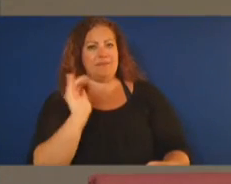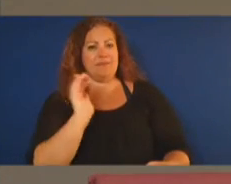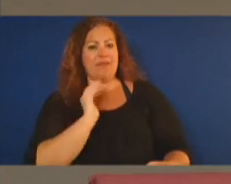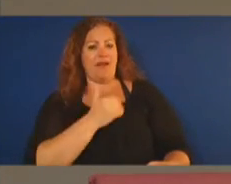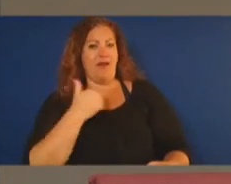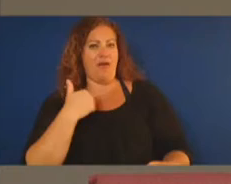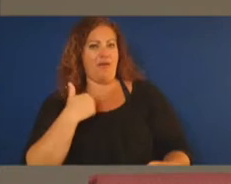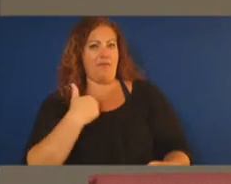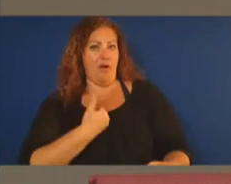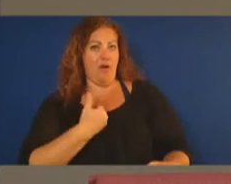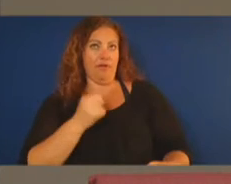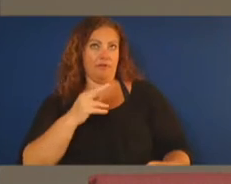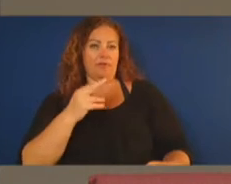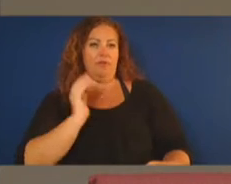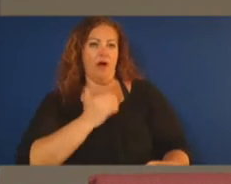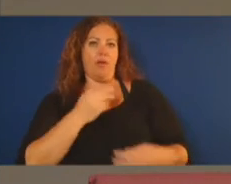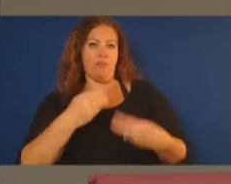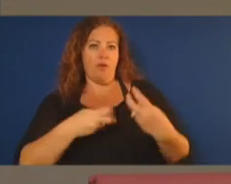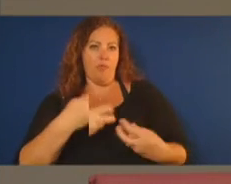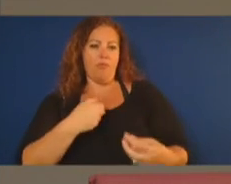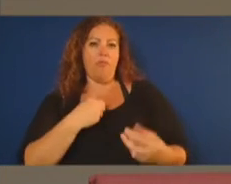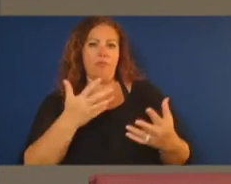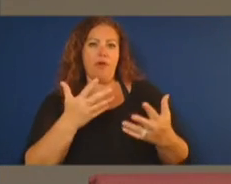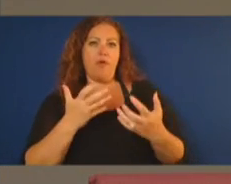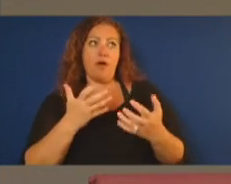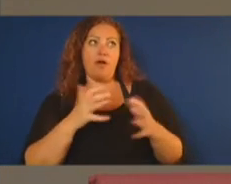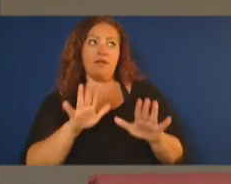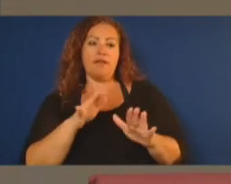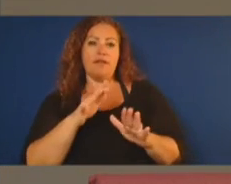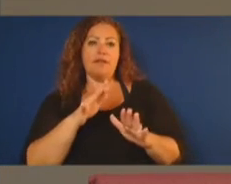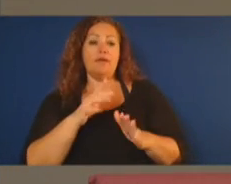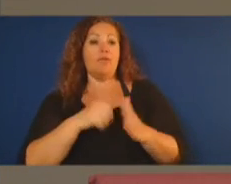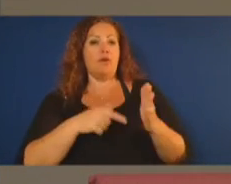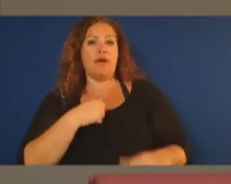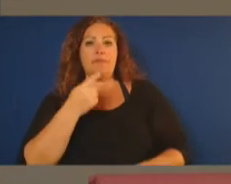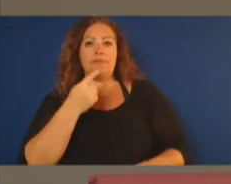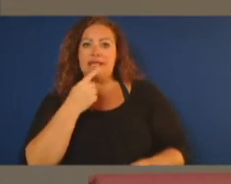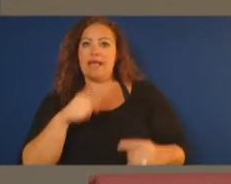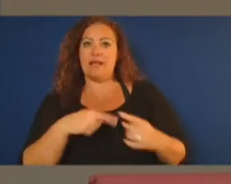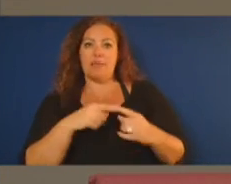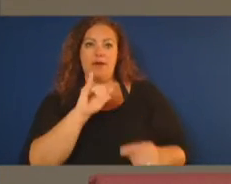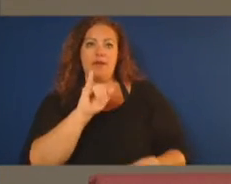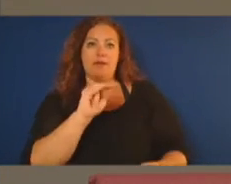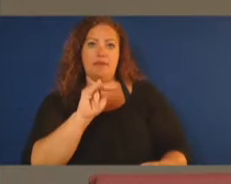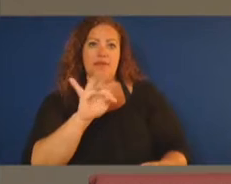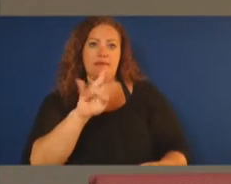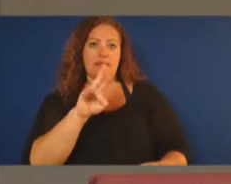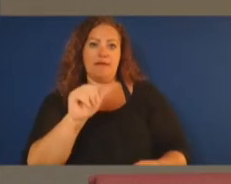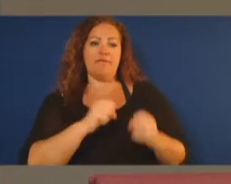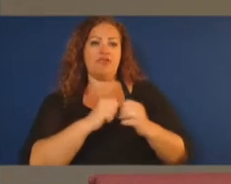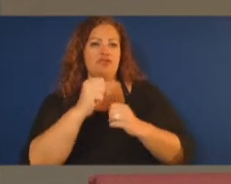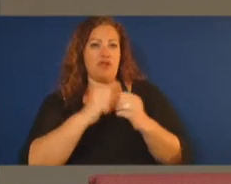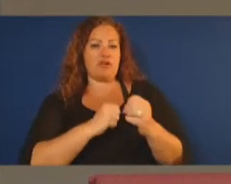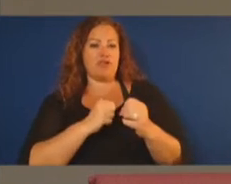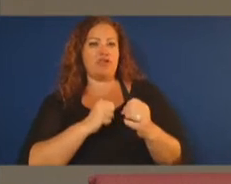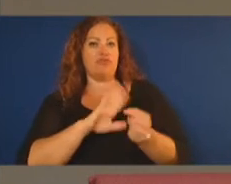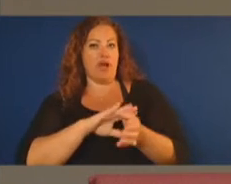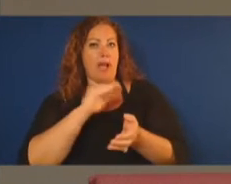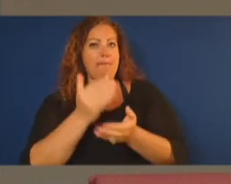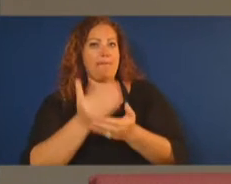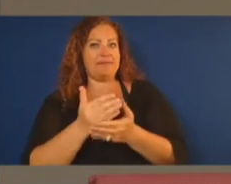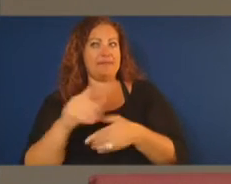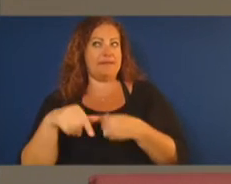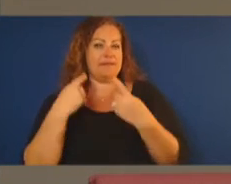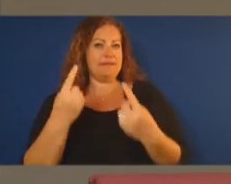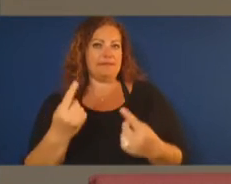our problem so I want to and this is what I've been saying about infrastructure capacity um since I've been on